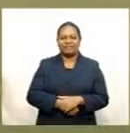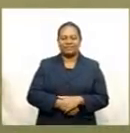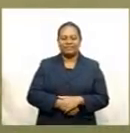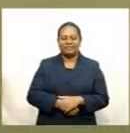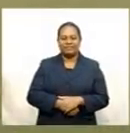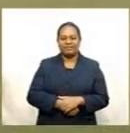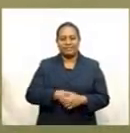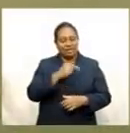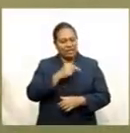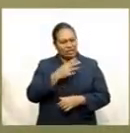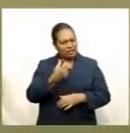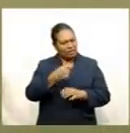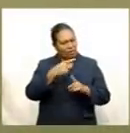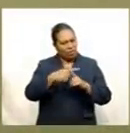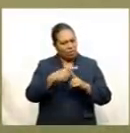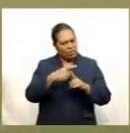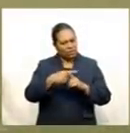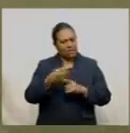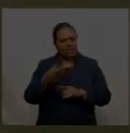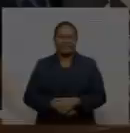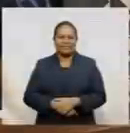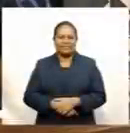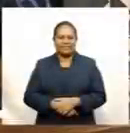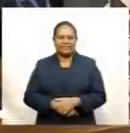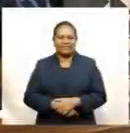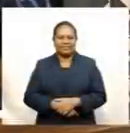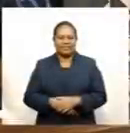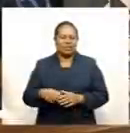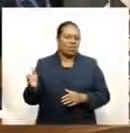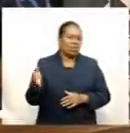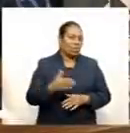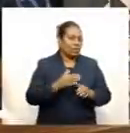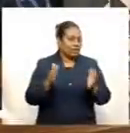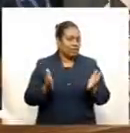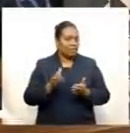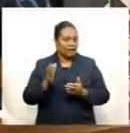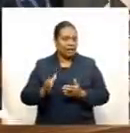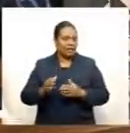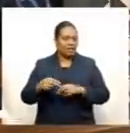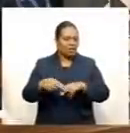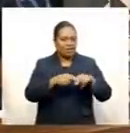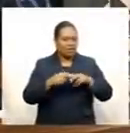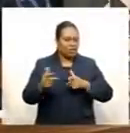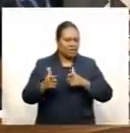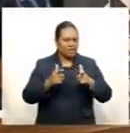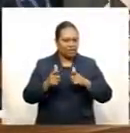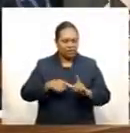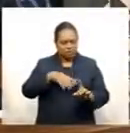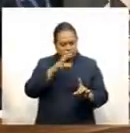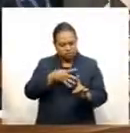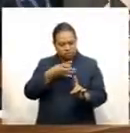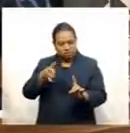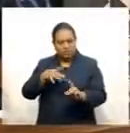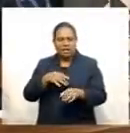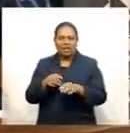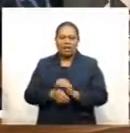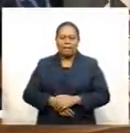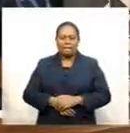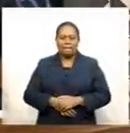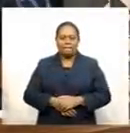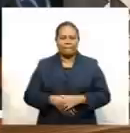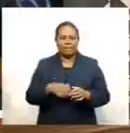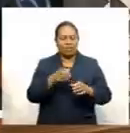have a positive effect in an 80-minute game. Every player in the Flying Fijians will be assessed after quarantine before the team